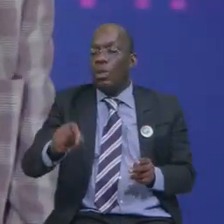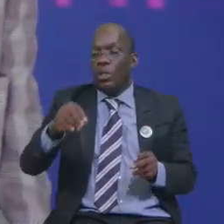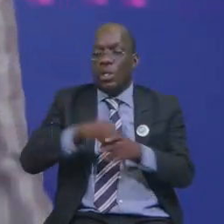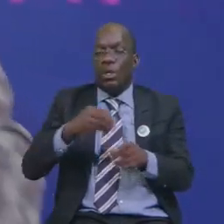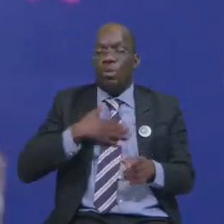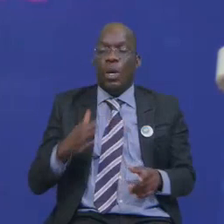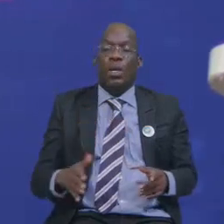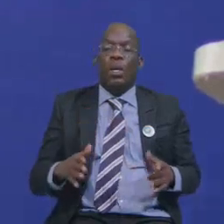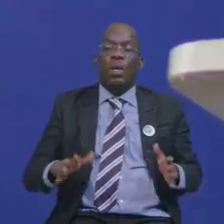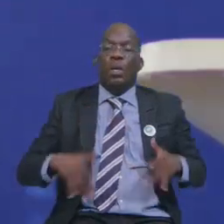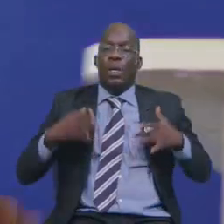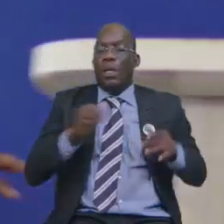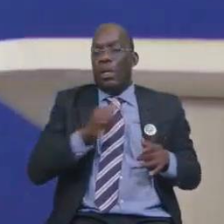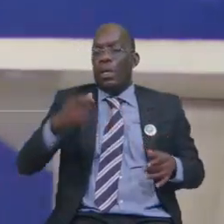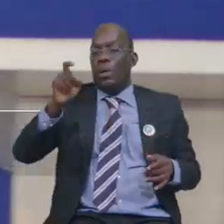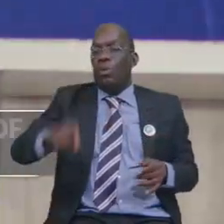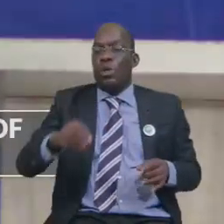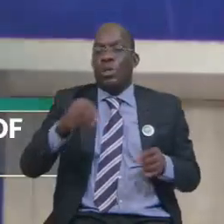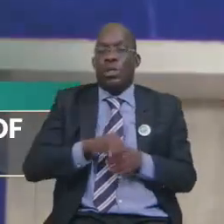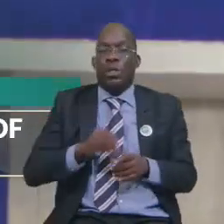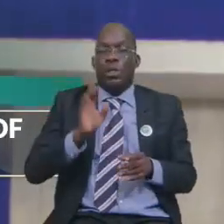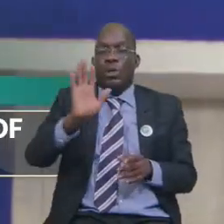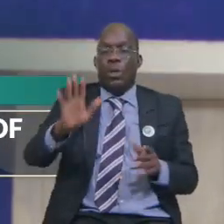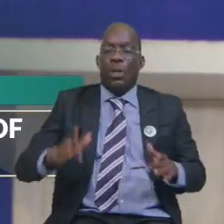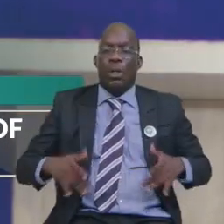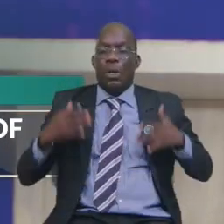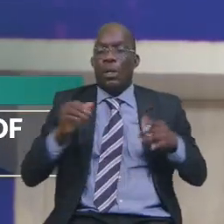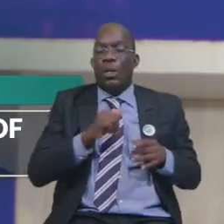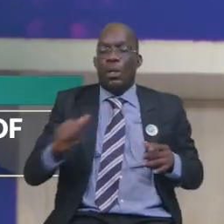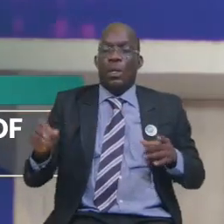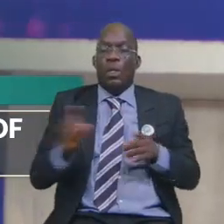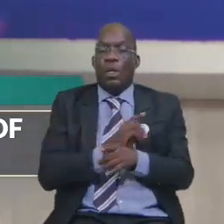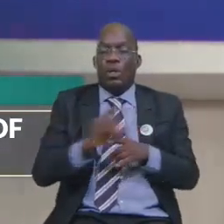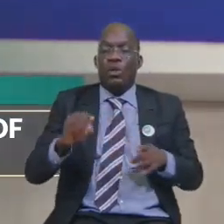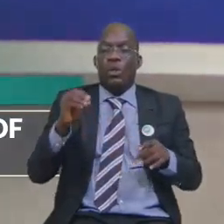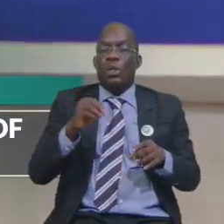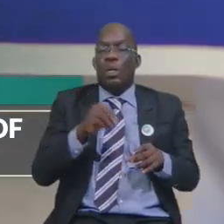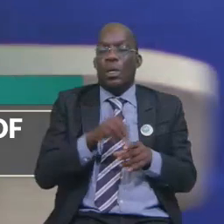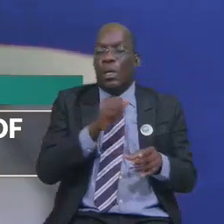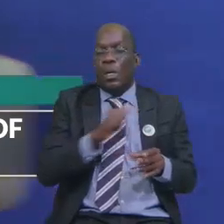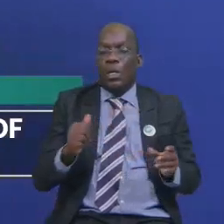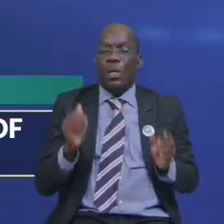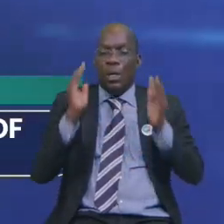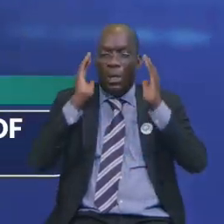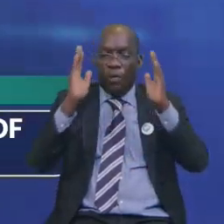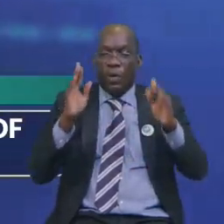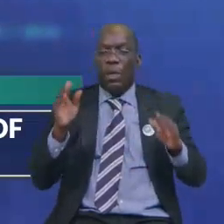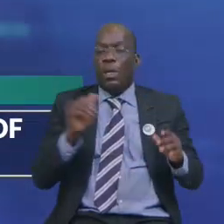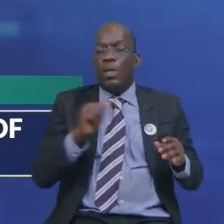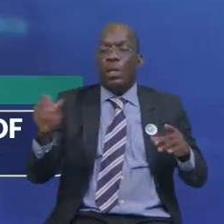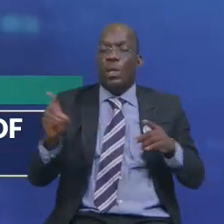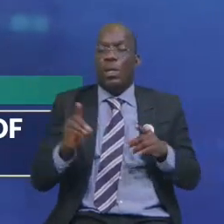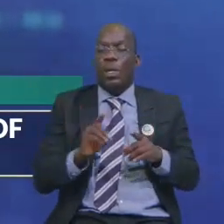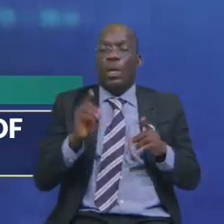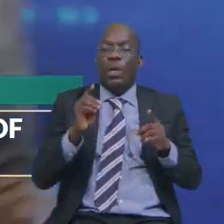must in your life, a duty, a devotion, and diligence in your life, that you